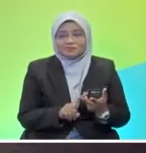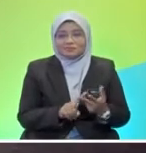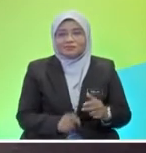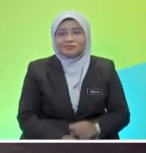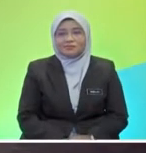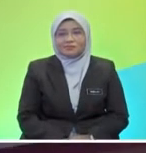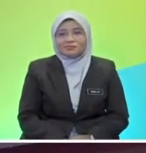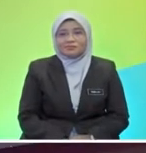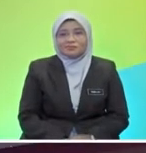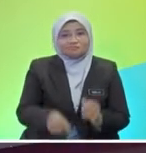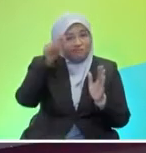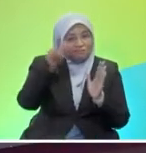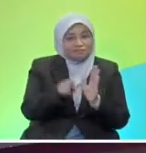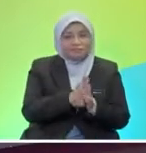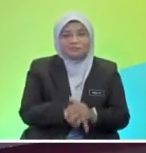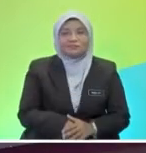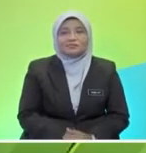picture is